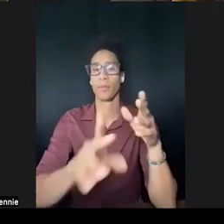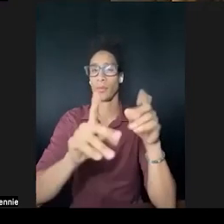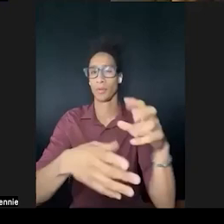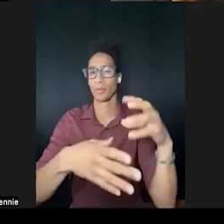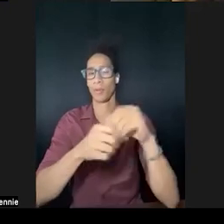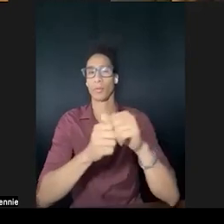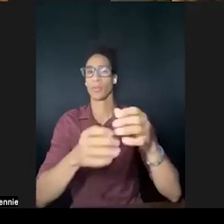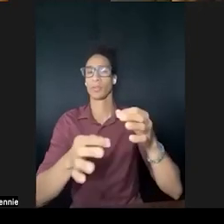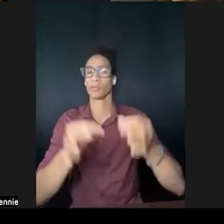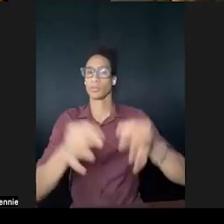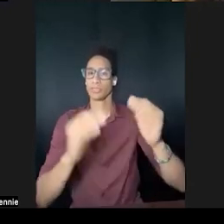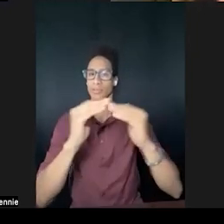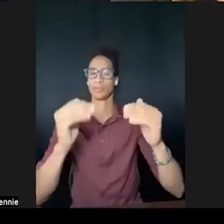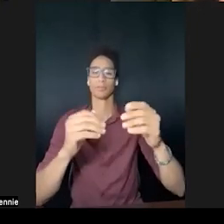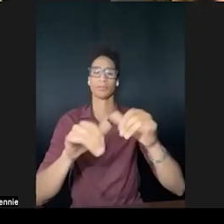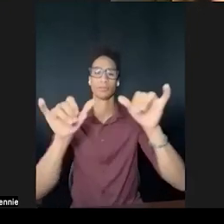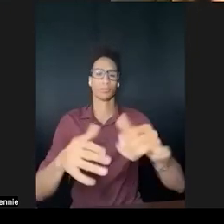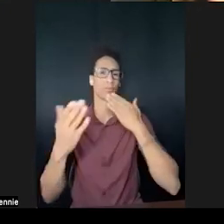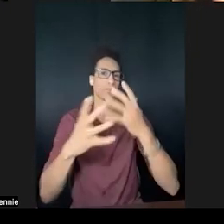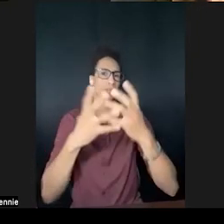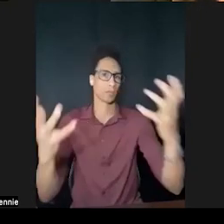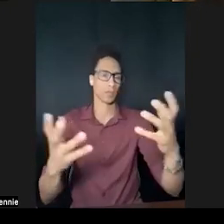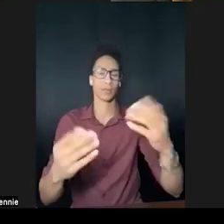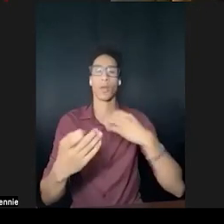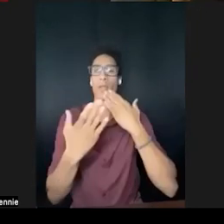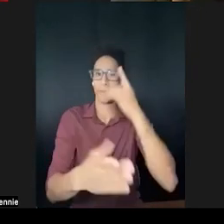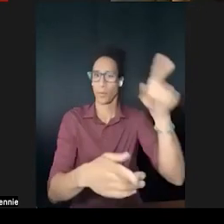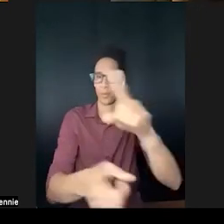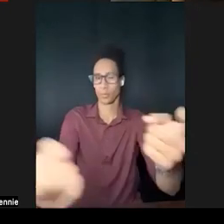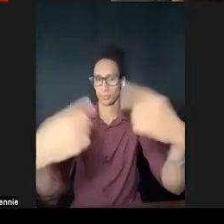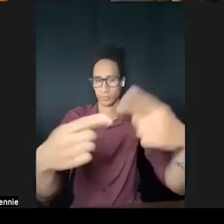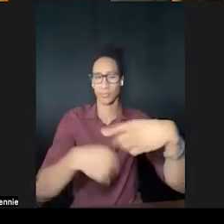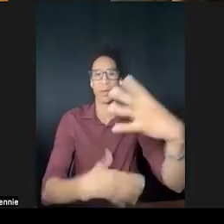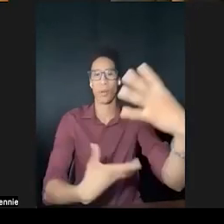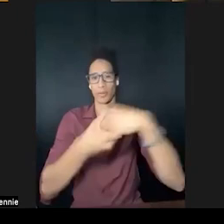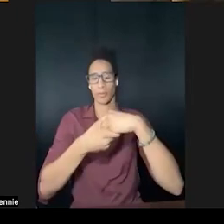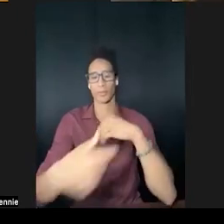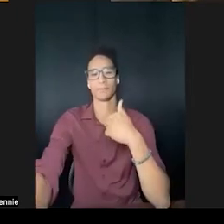Thank you so much, everyone. And I want to thank you again for your attendance and participating.